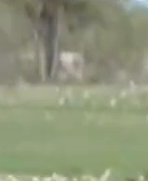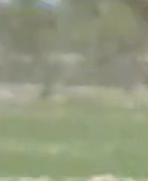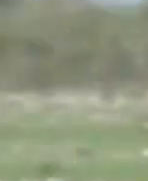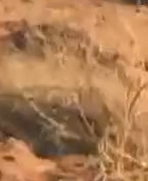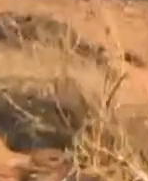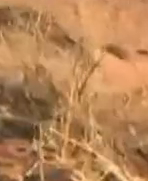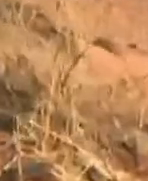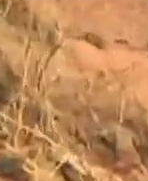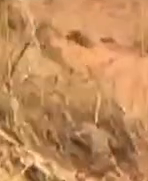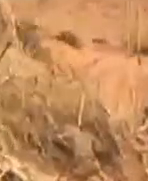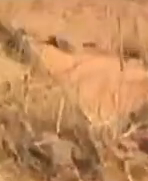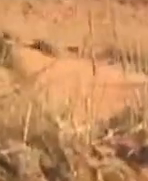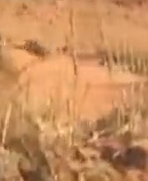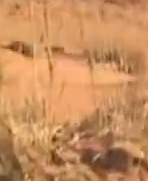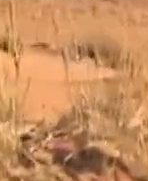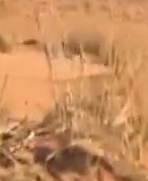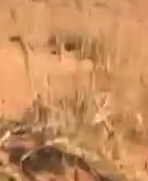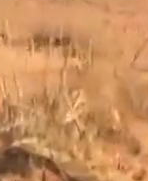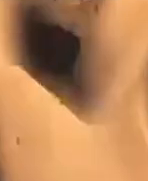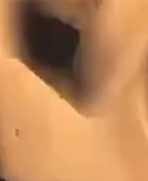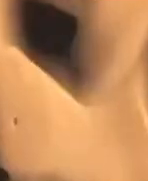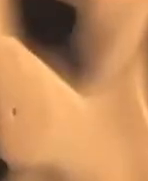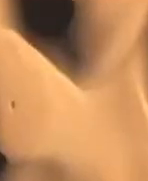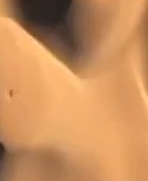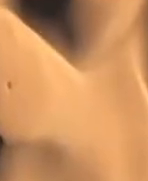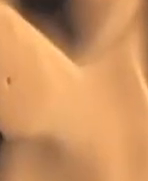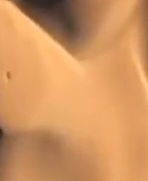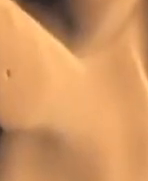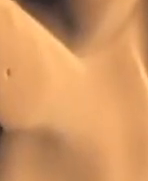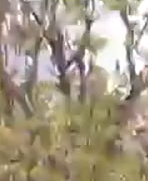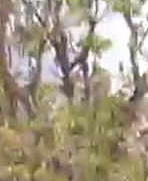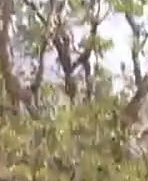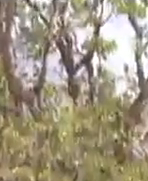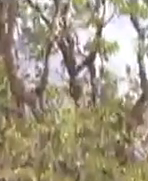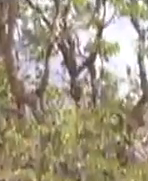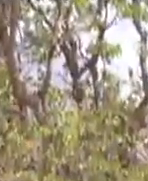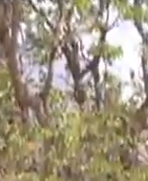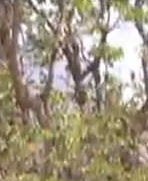joy, cherish hope, breathe.